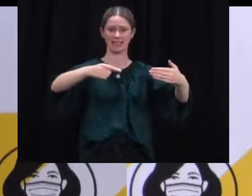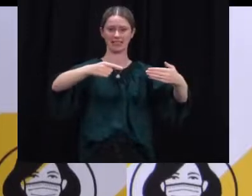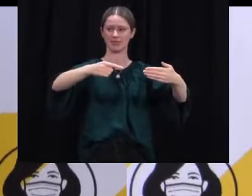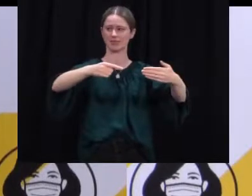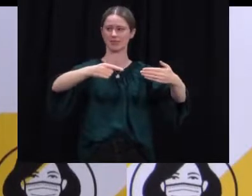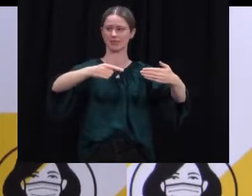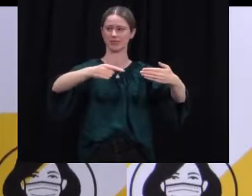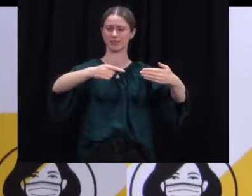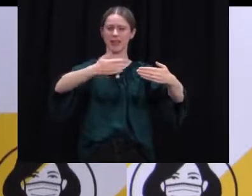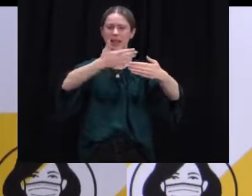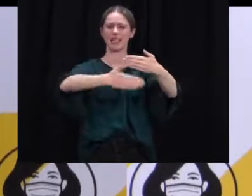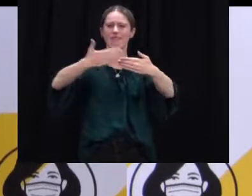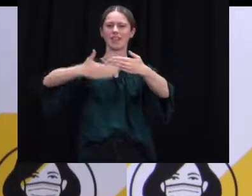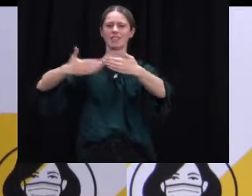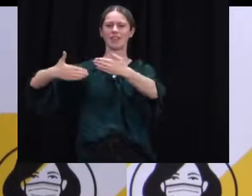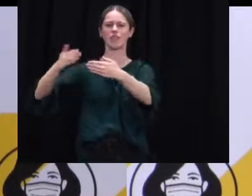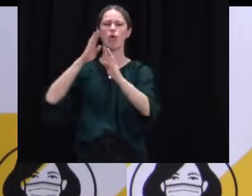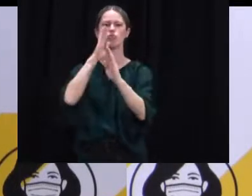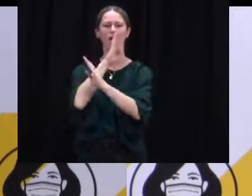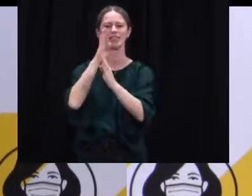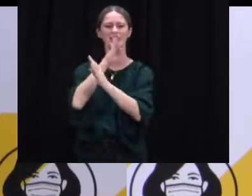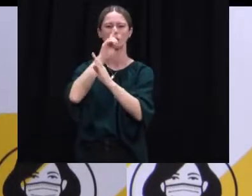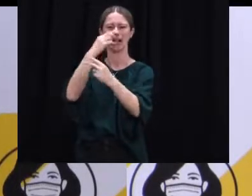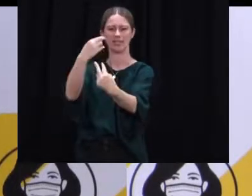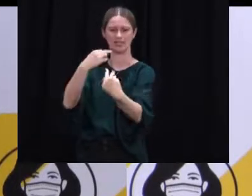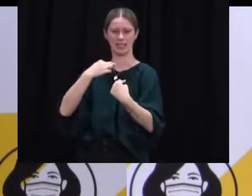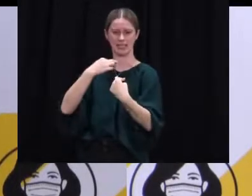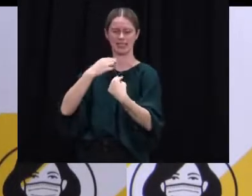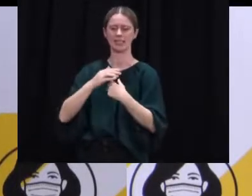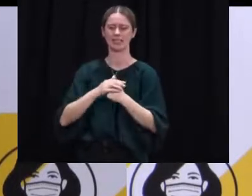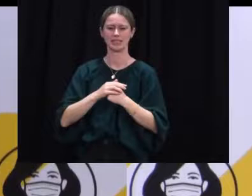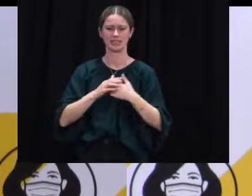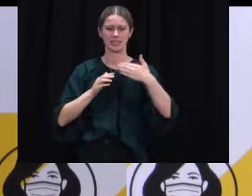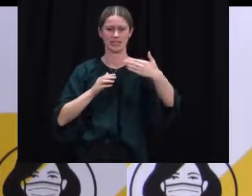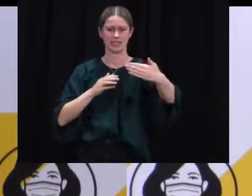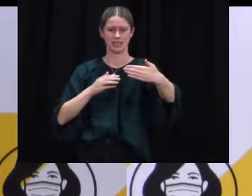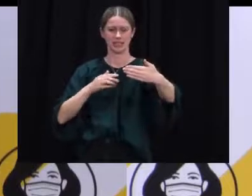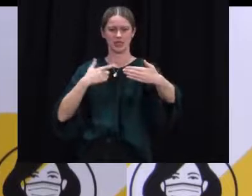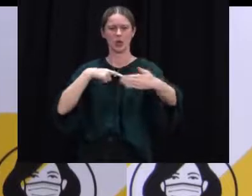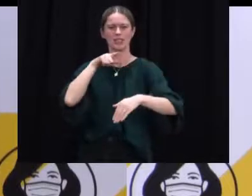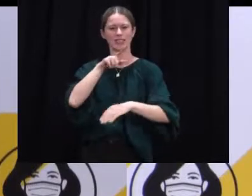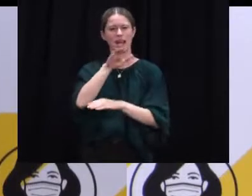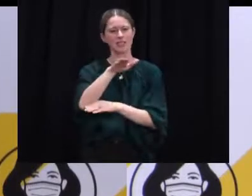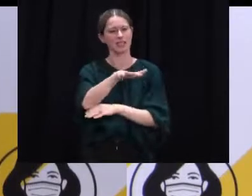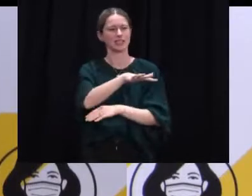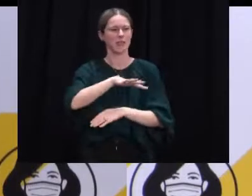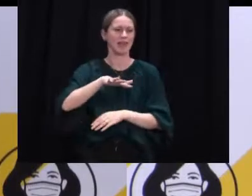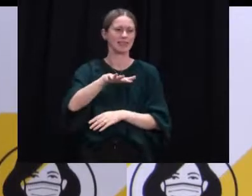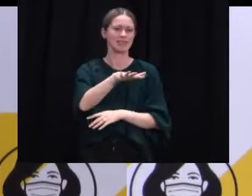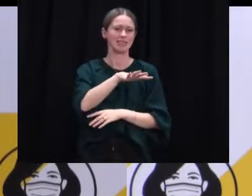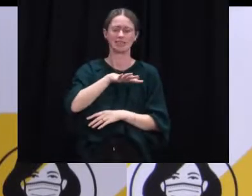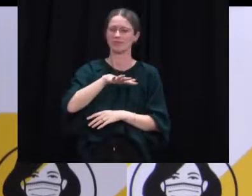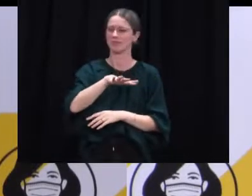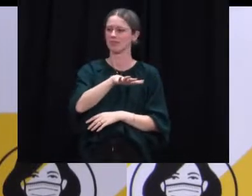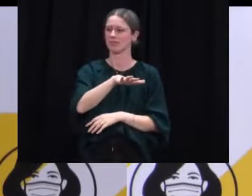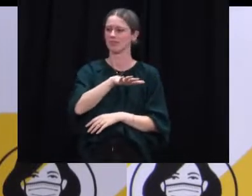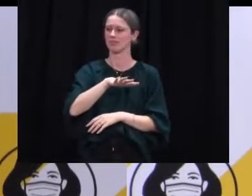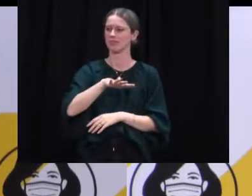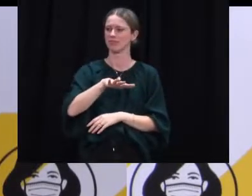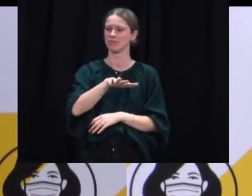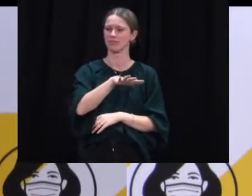at least 2 metres high. The exterior line of fencing is also covered, if you like, to provide privacy into the